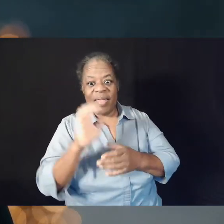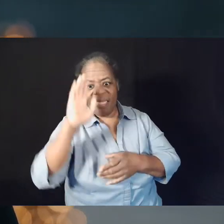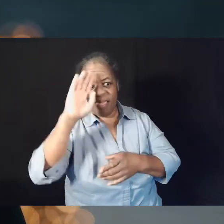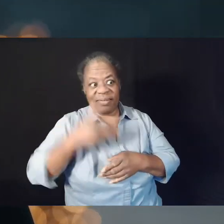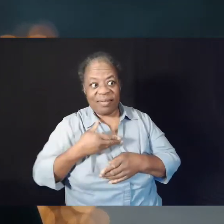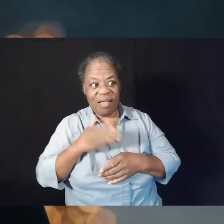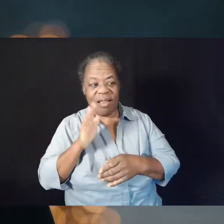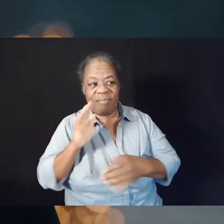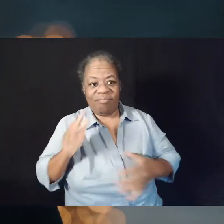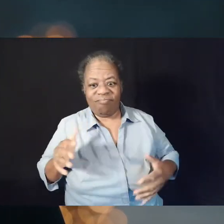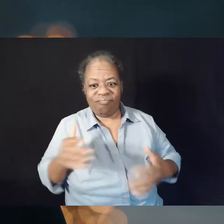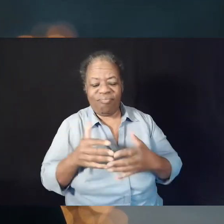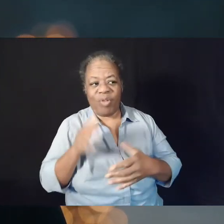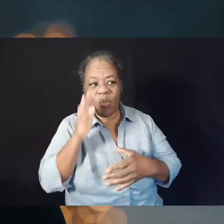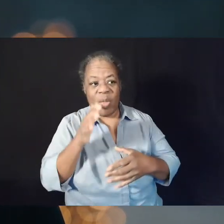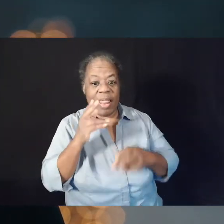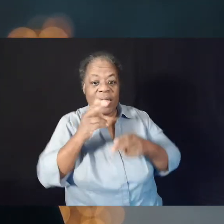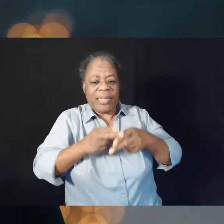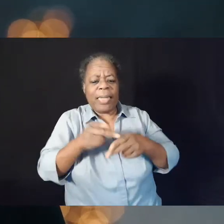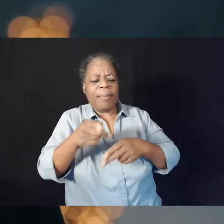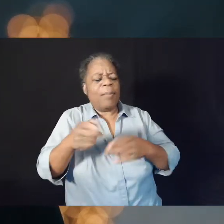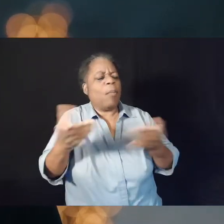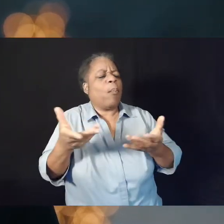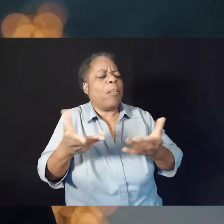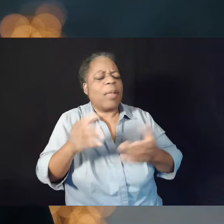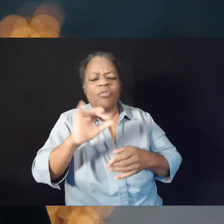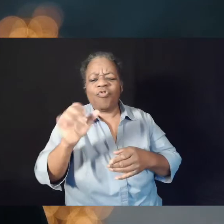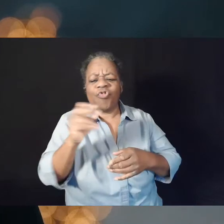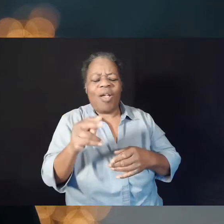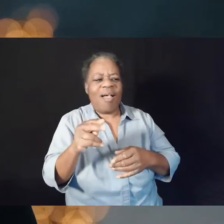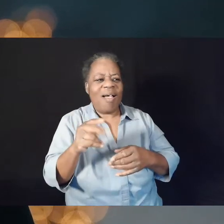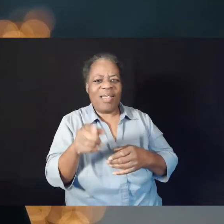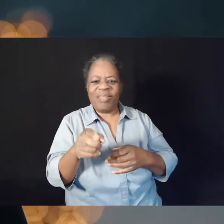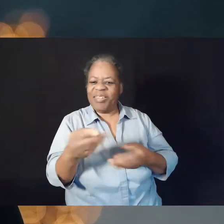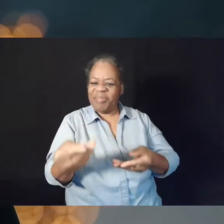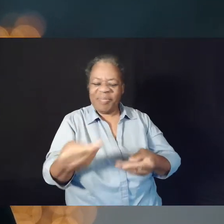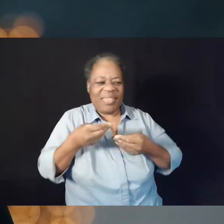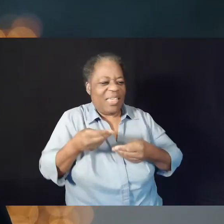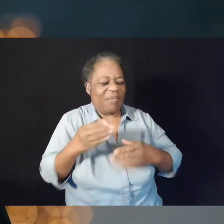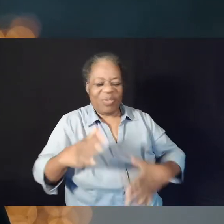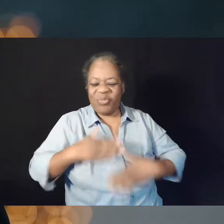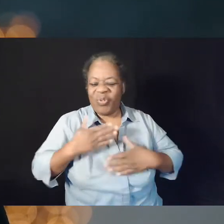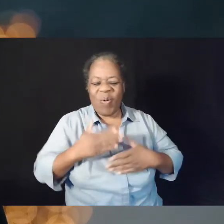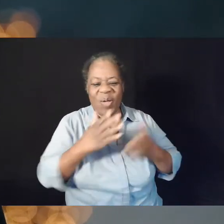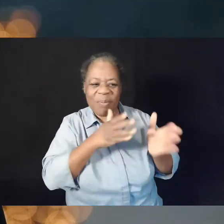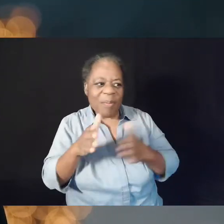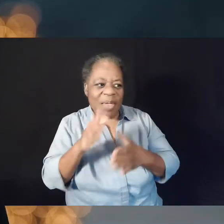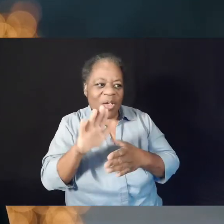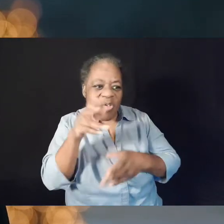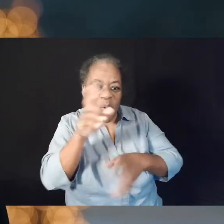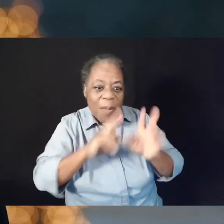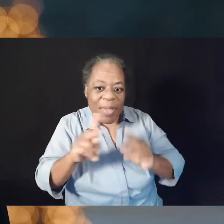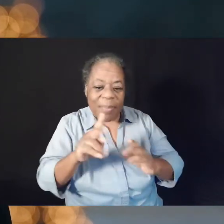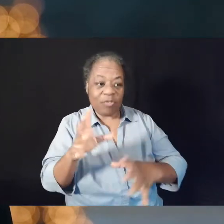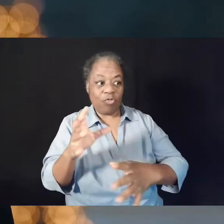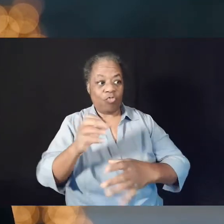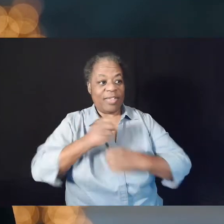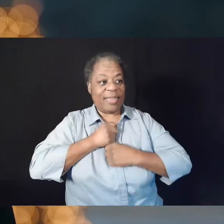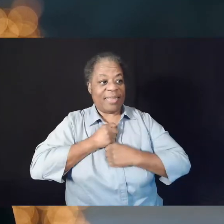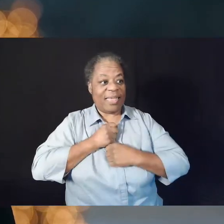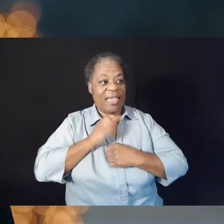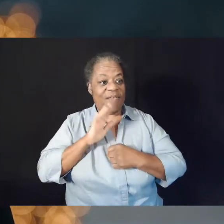him John. He will bring you joy, and he will prepare your people to receive their king."